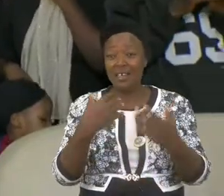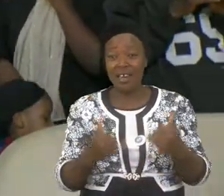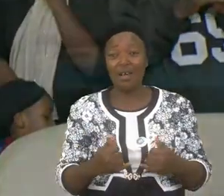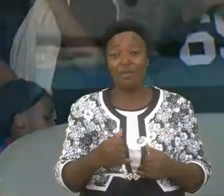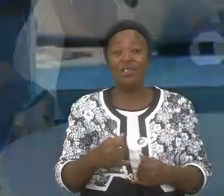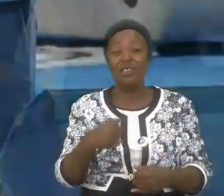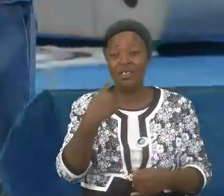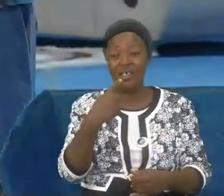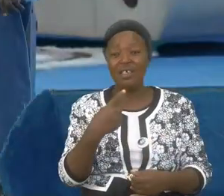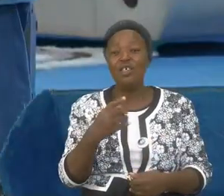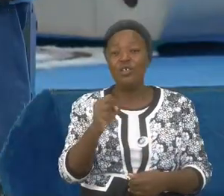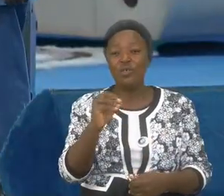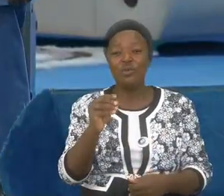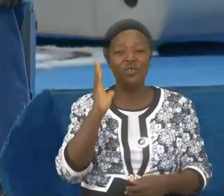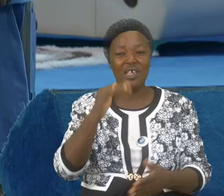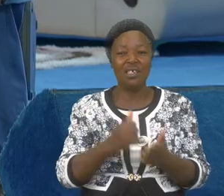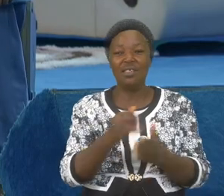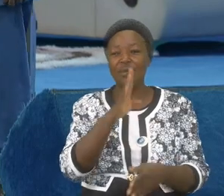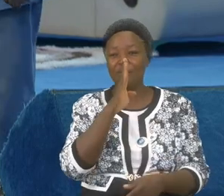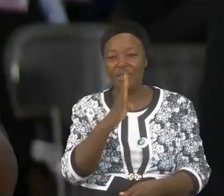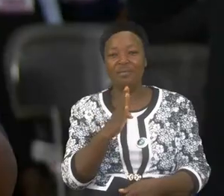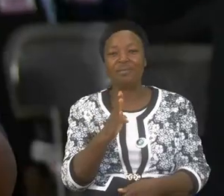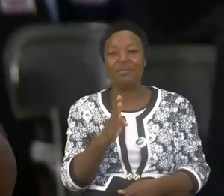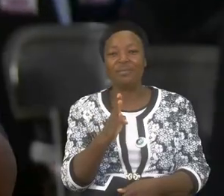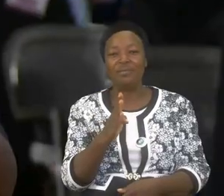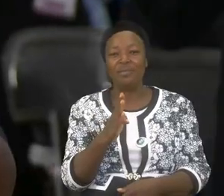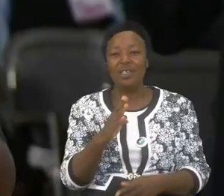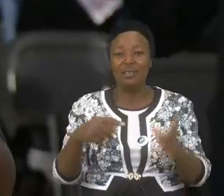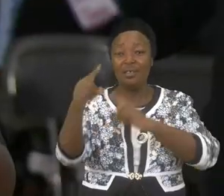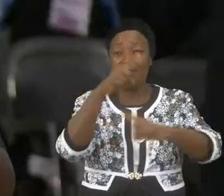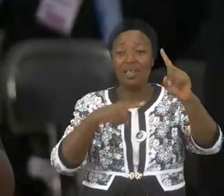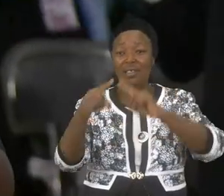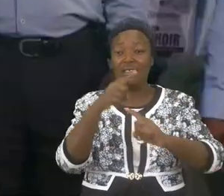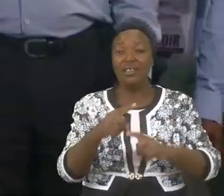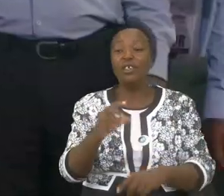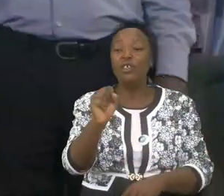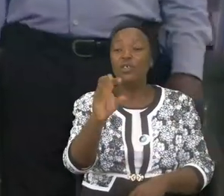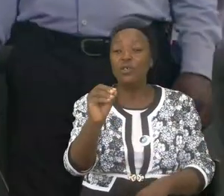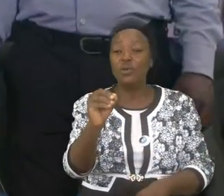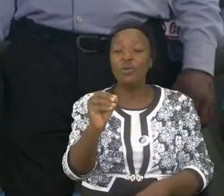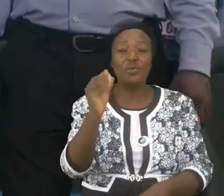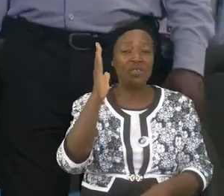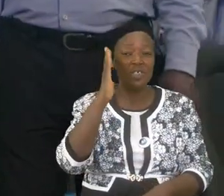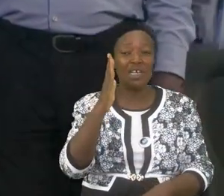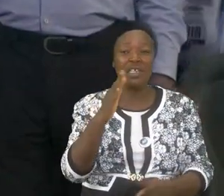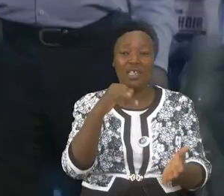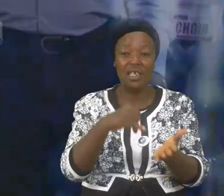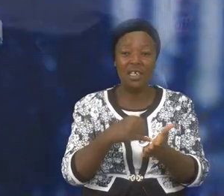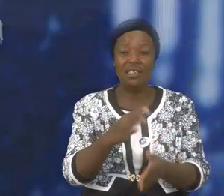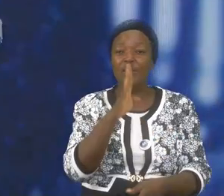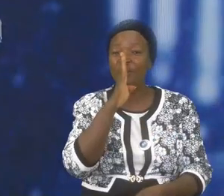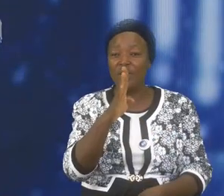Say that, so shall it be in your life. Here, the Alpha